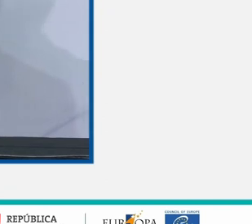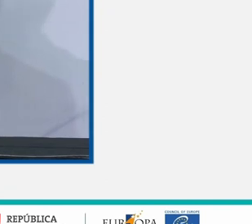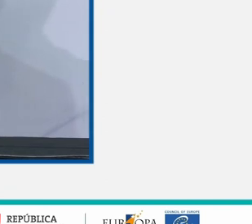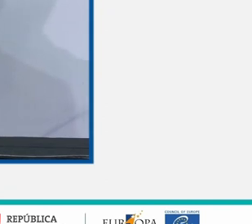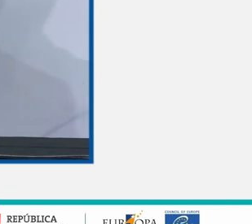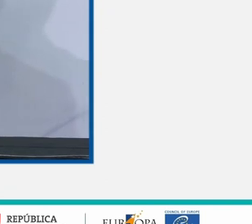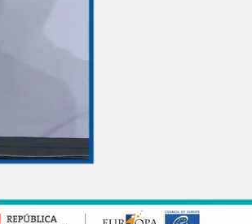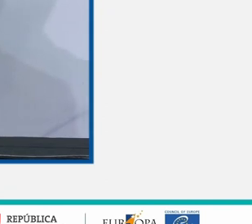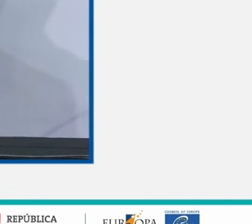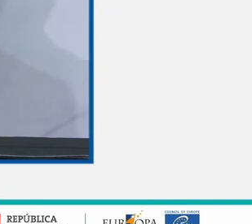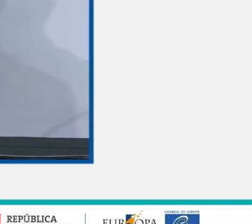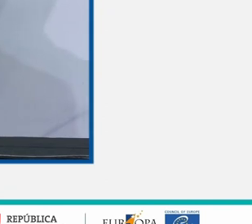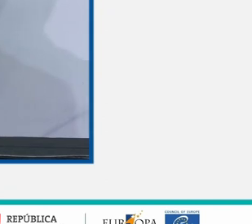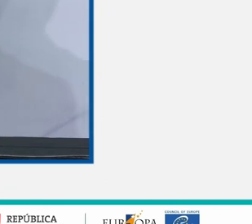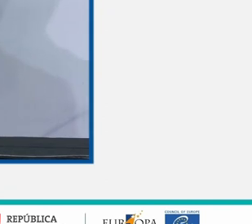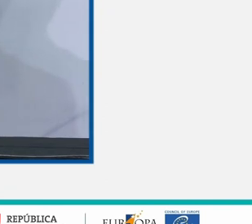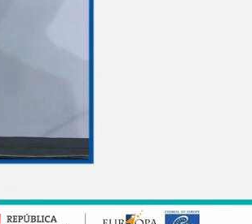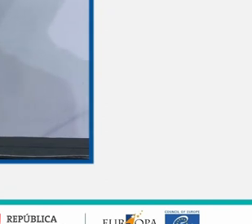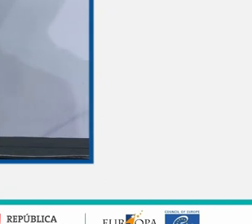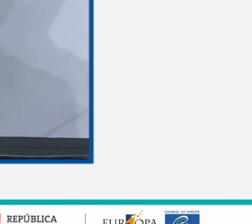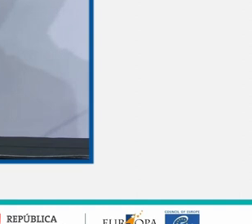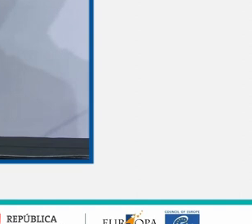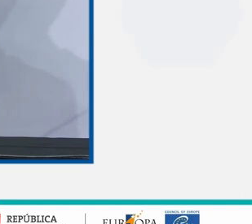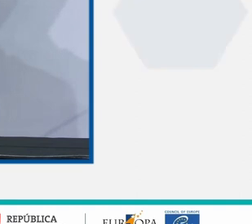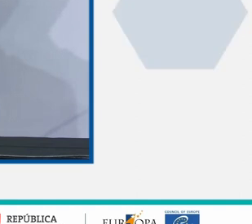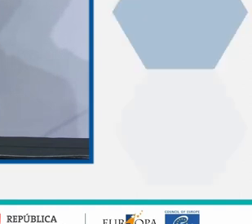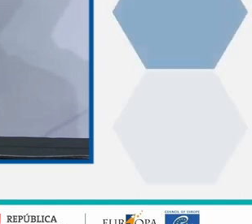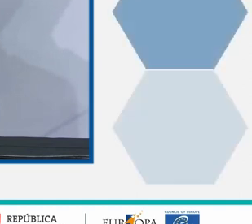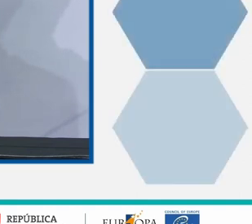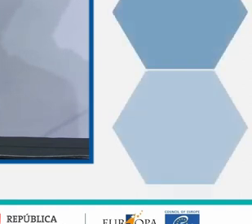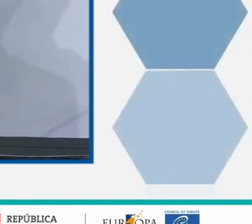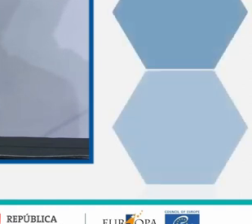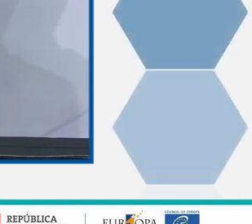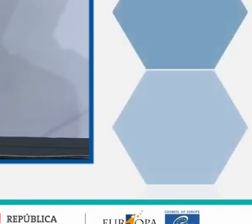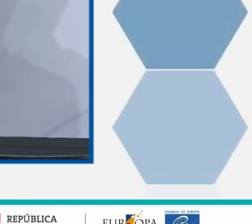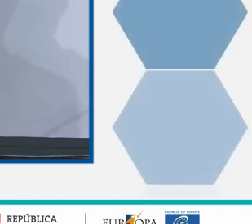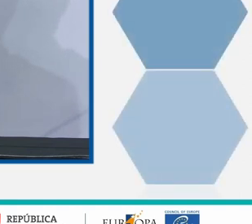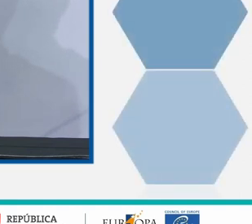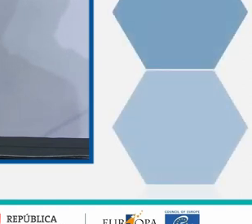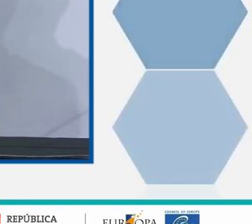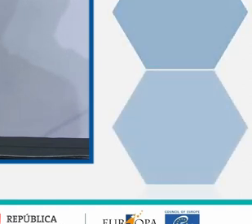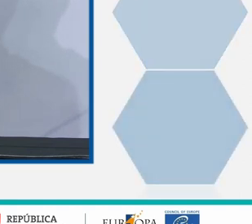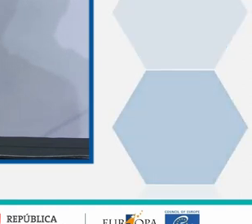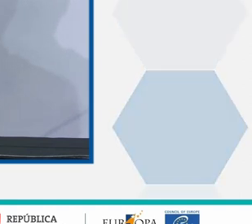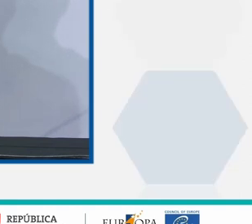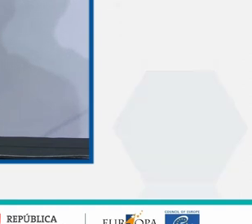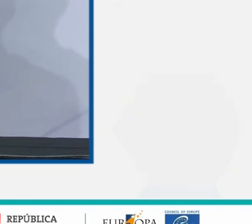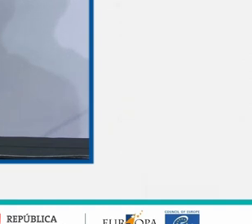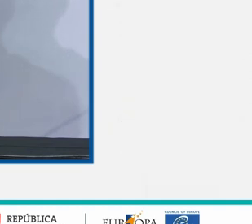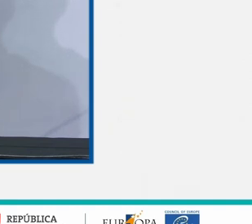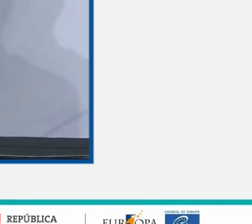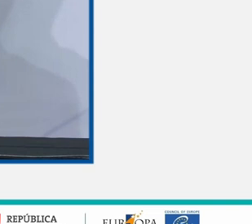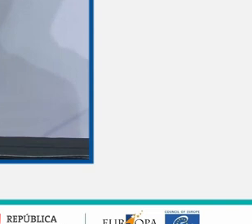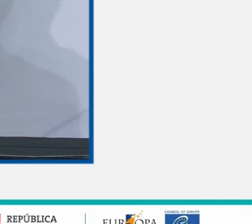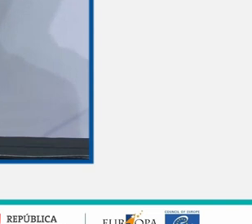catastrophic events, to secure their health, but also to secure a sustainable and good life for